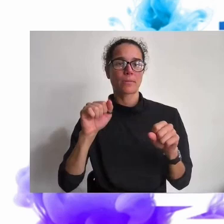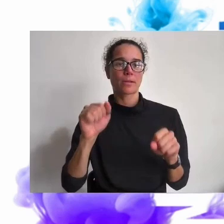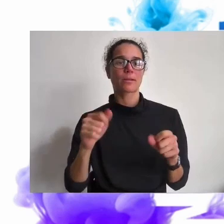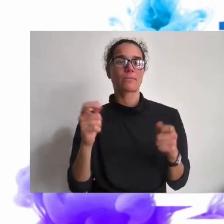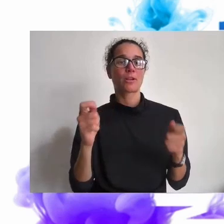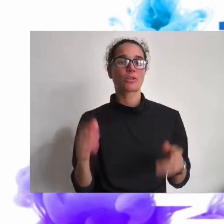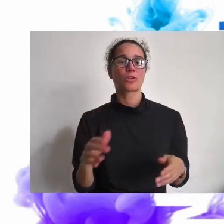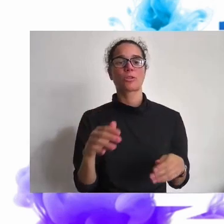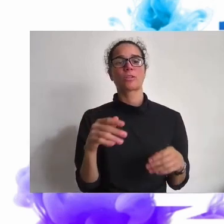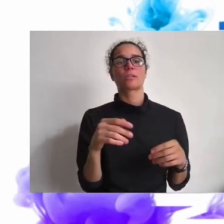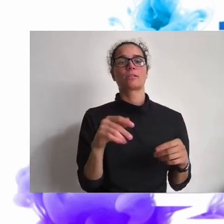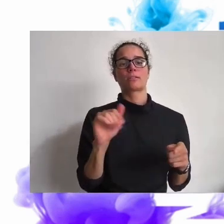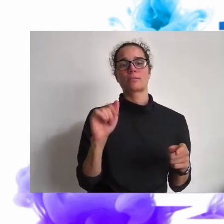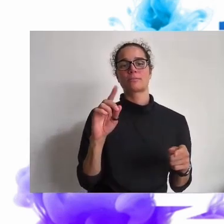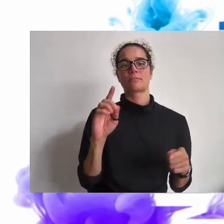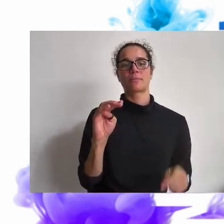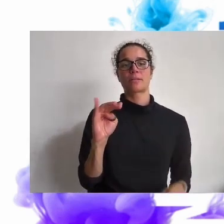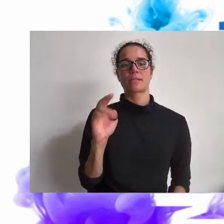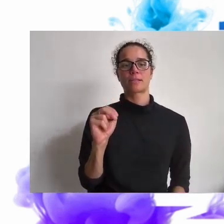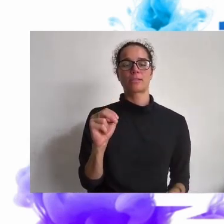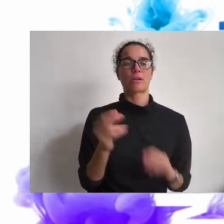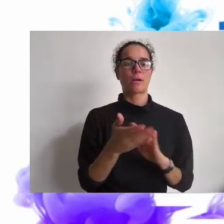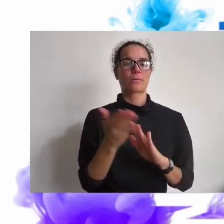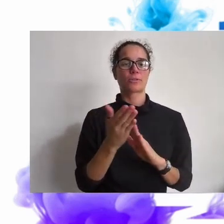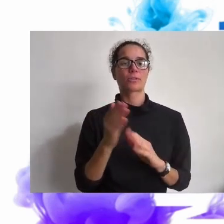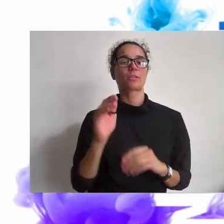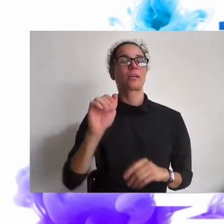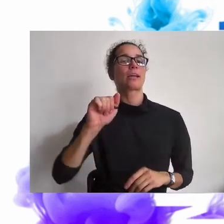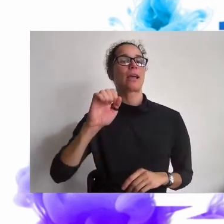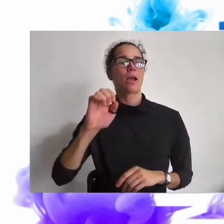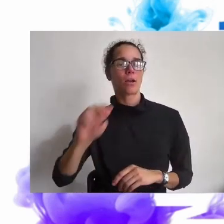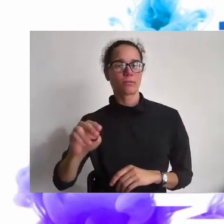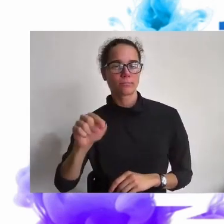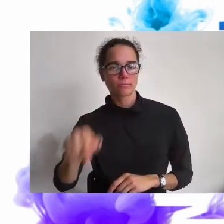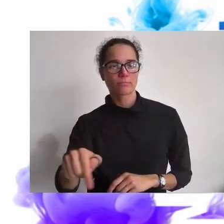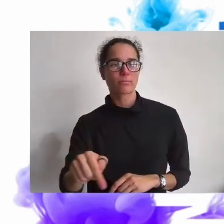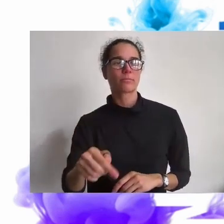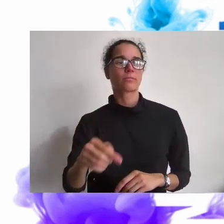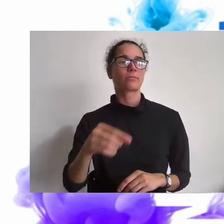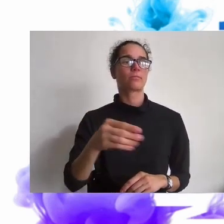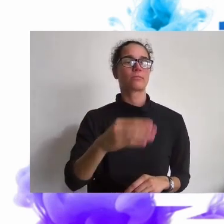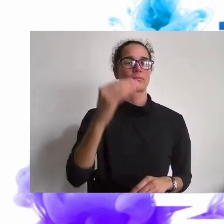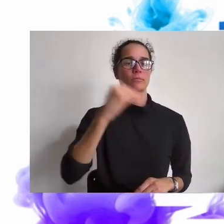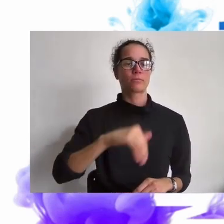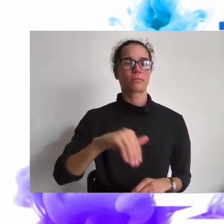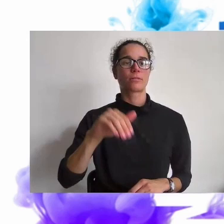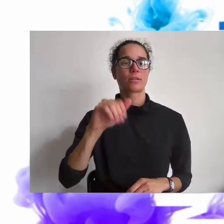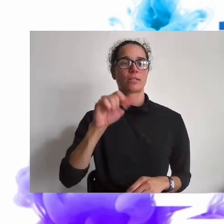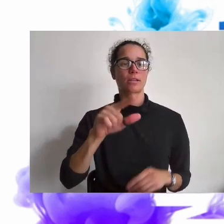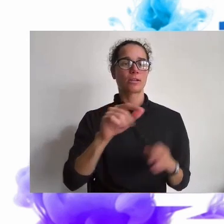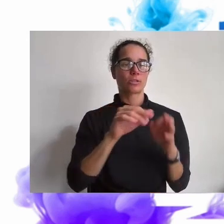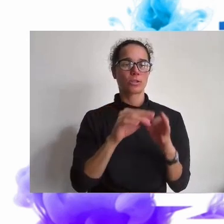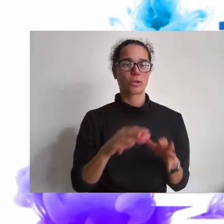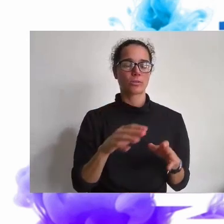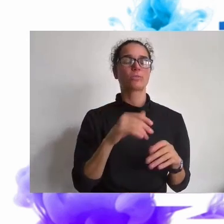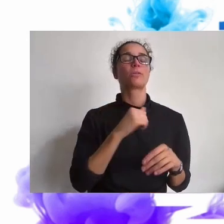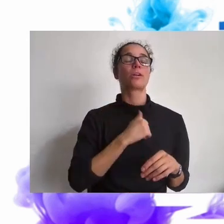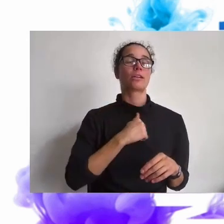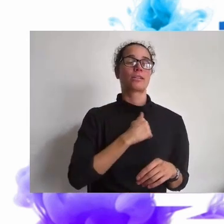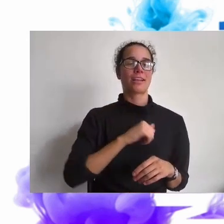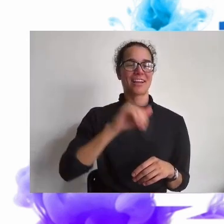AI. And again, in the latter half of today's event, we will have our ASL instructor,